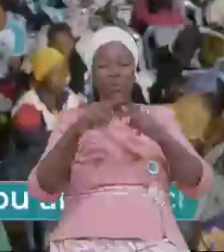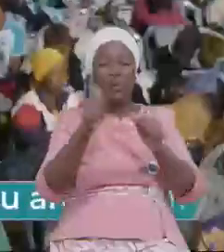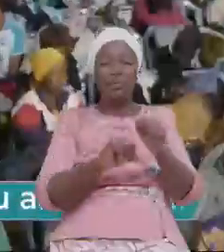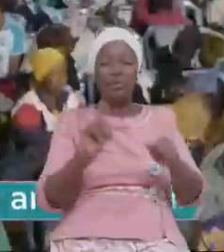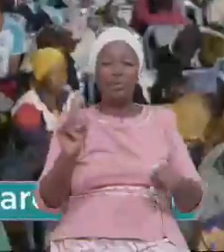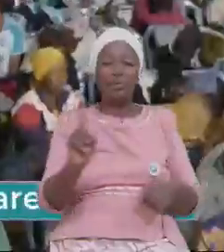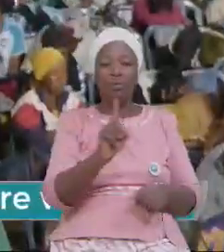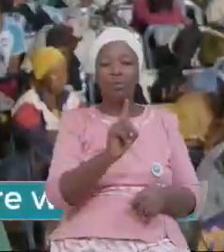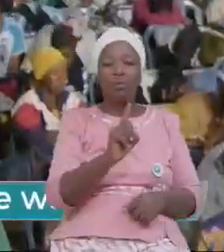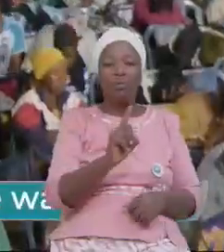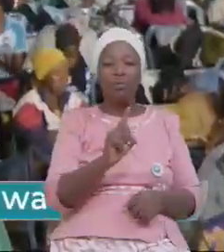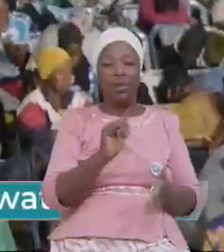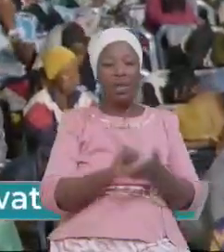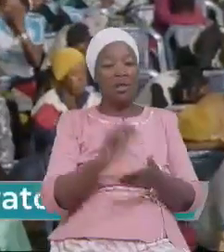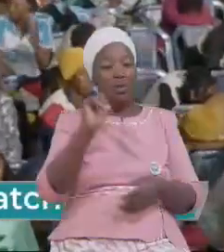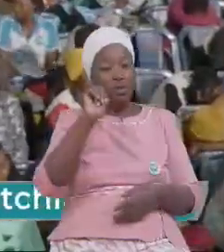tomorrow,